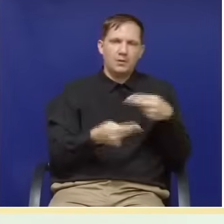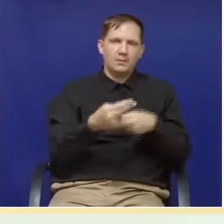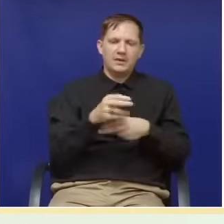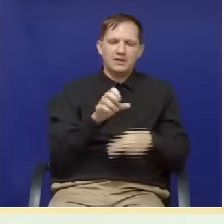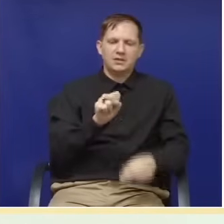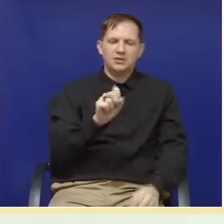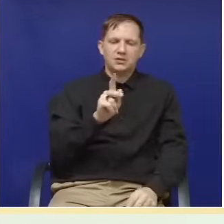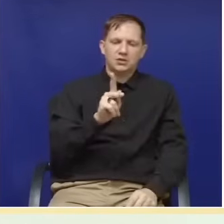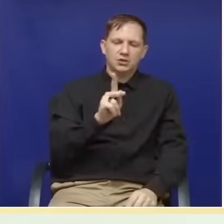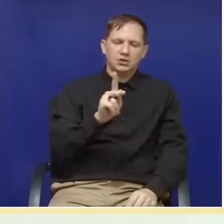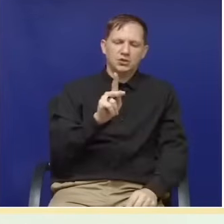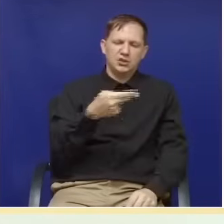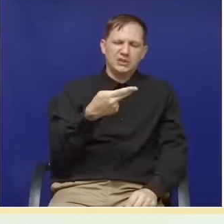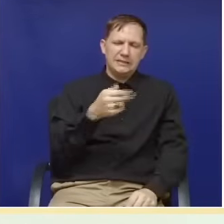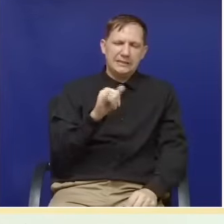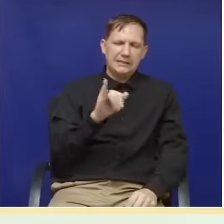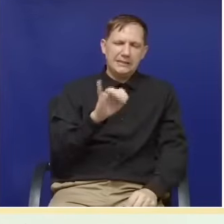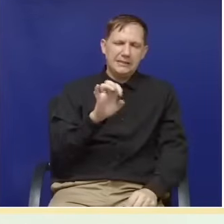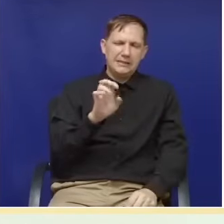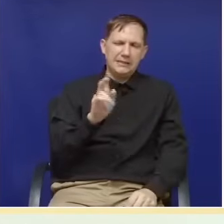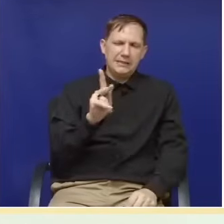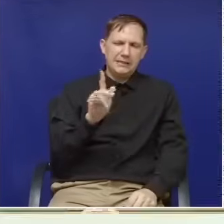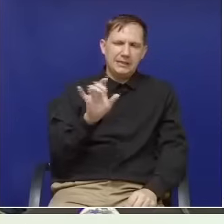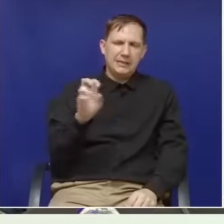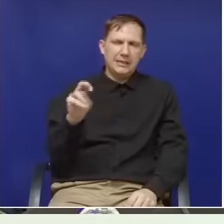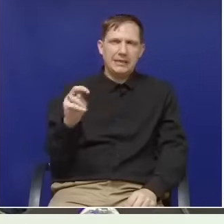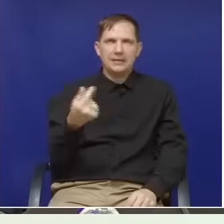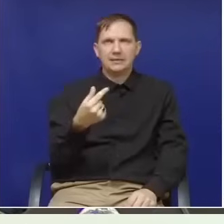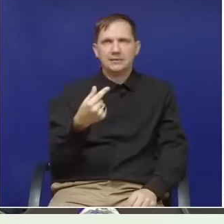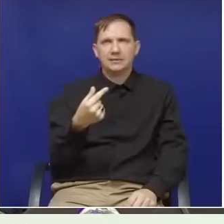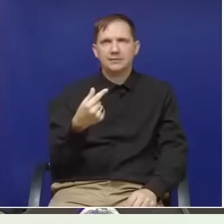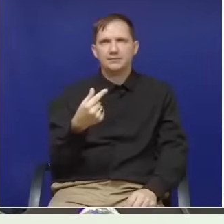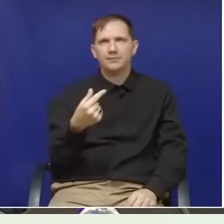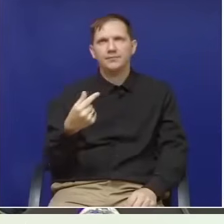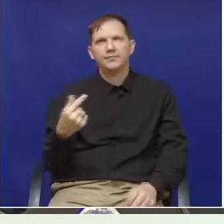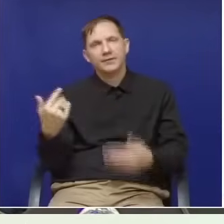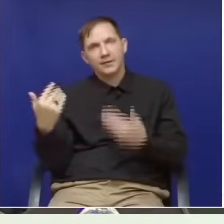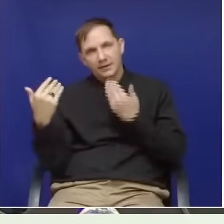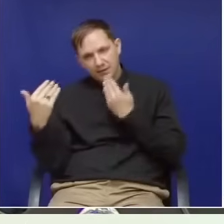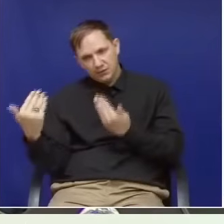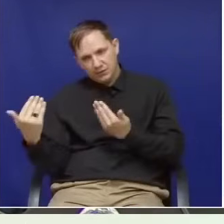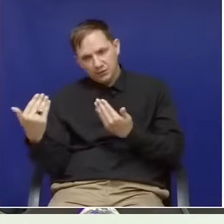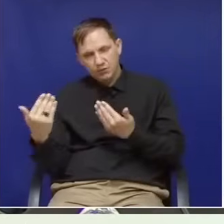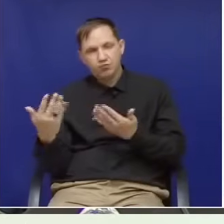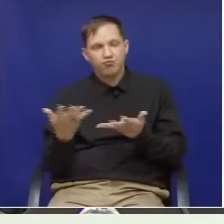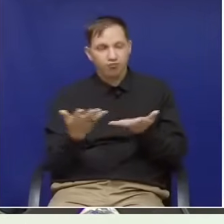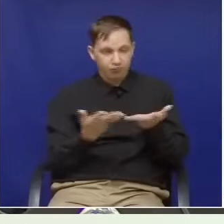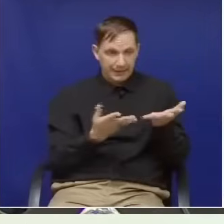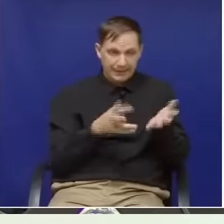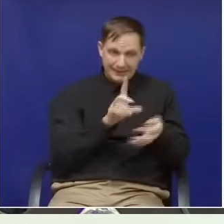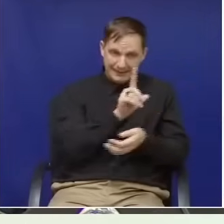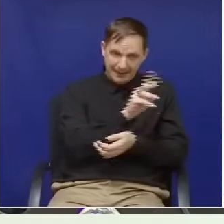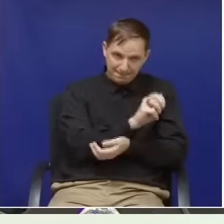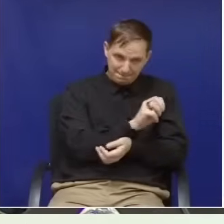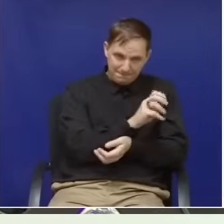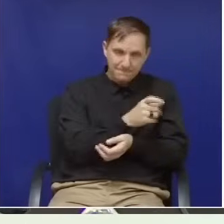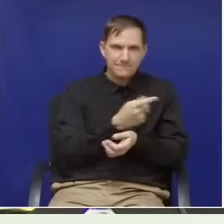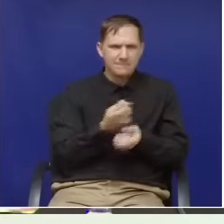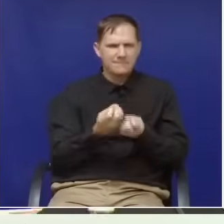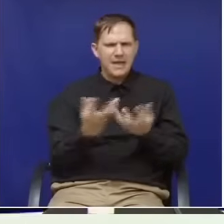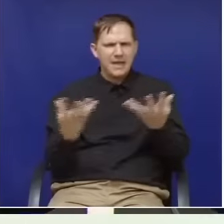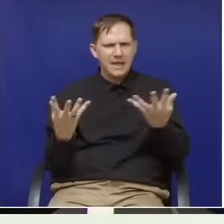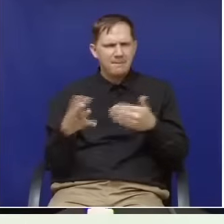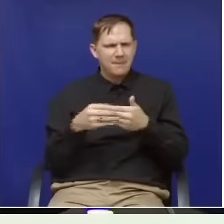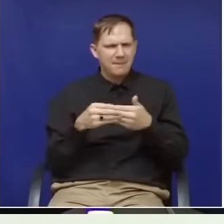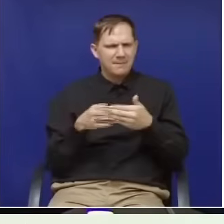Thank you very much, ma'am. Honourable Deputy Minister, so many of the members that are on suspension